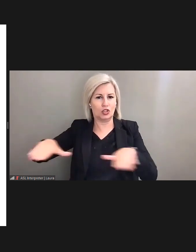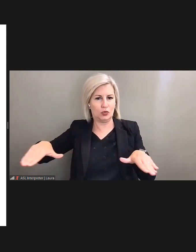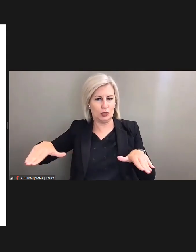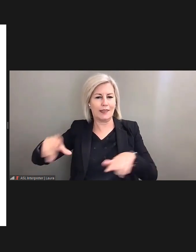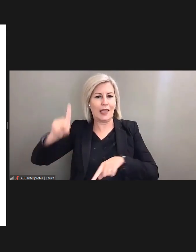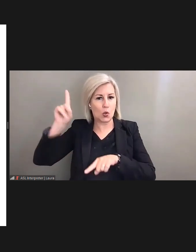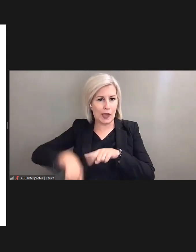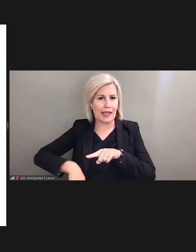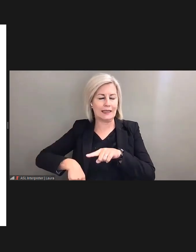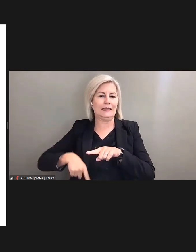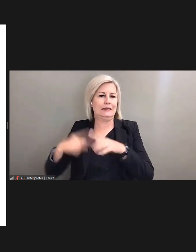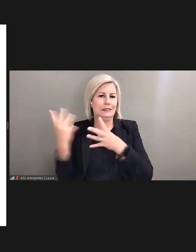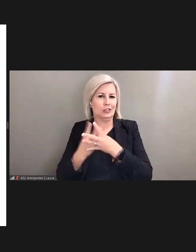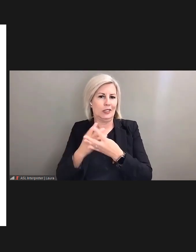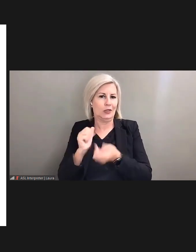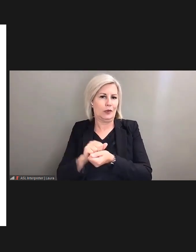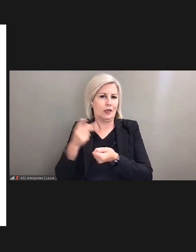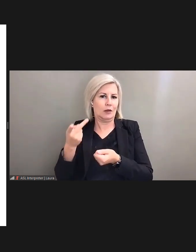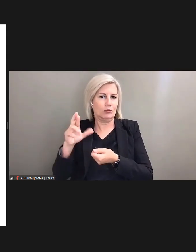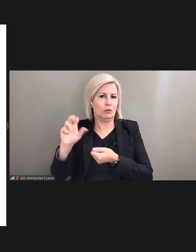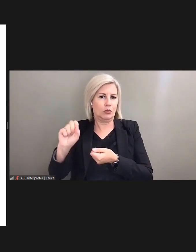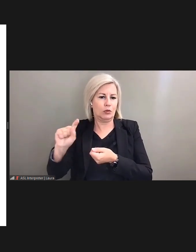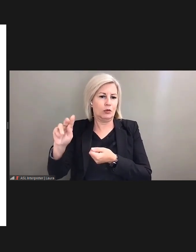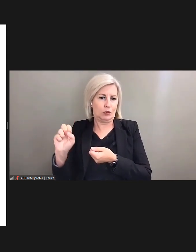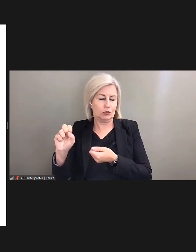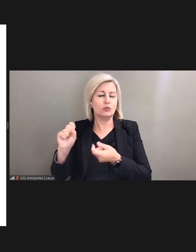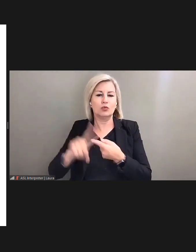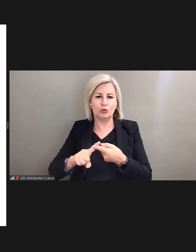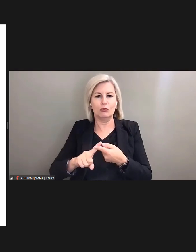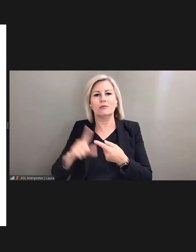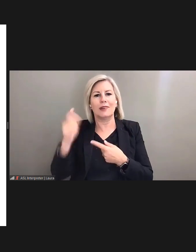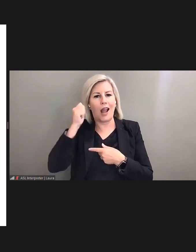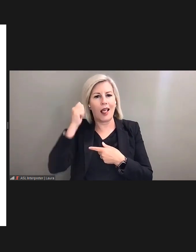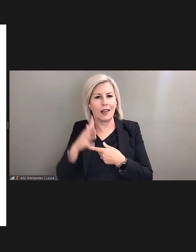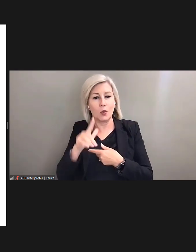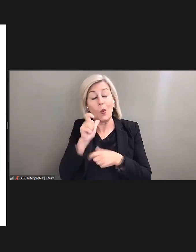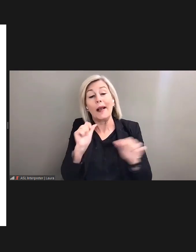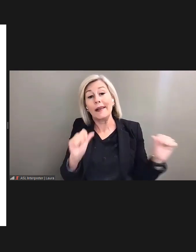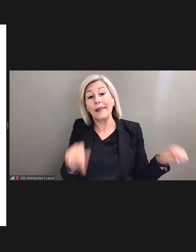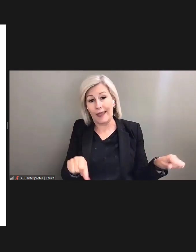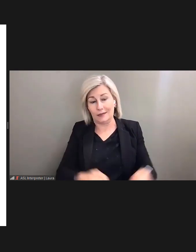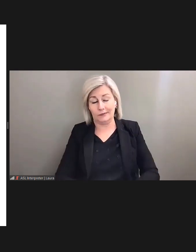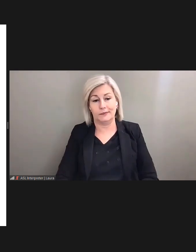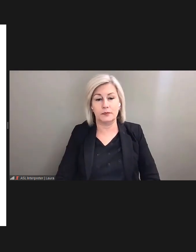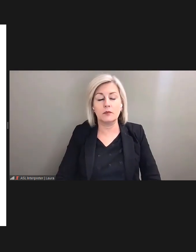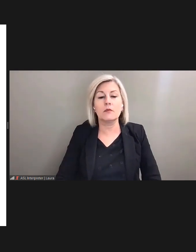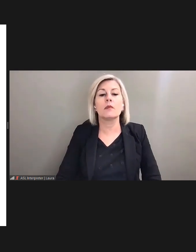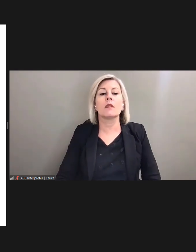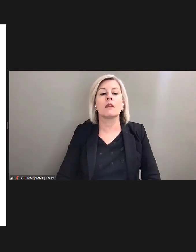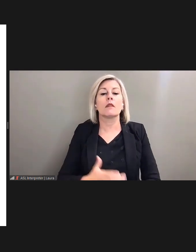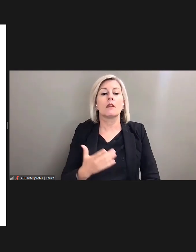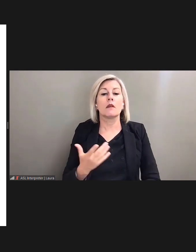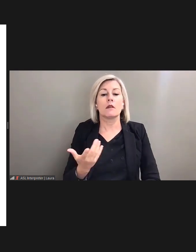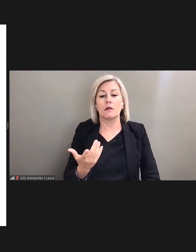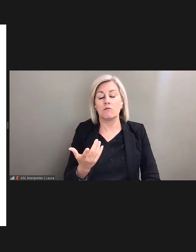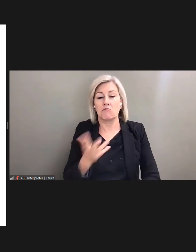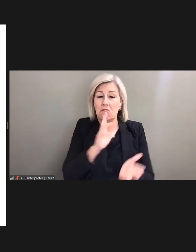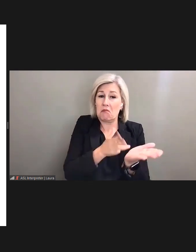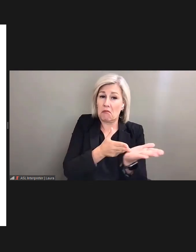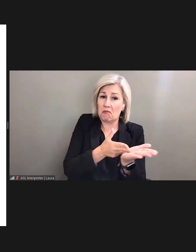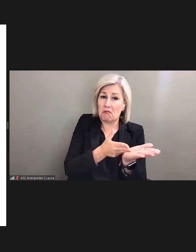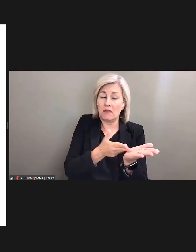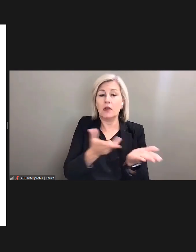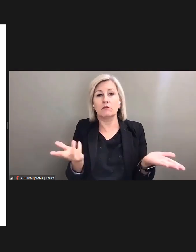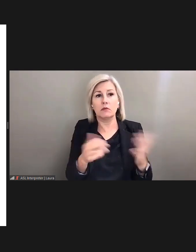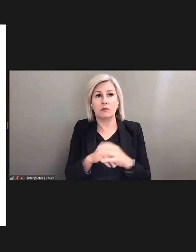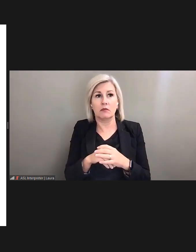you can't screen with pure tones to an audiologist who can perform the screening, which frankly can